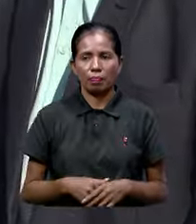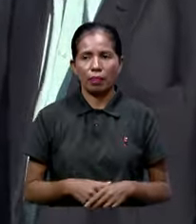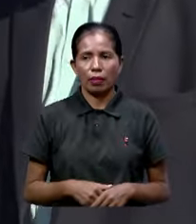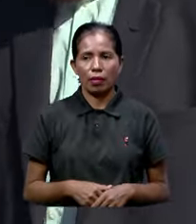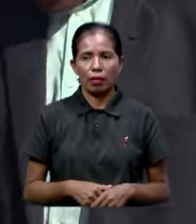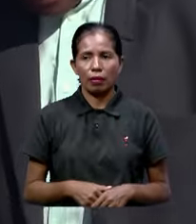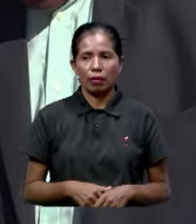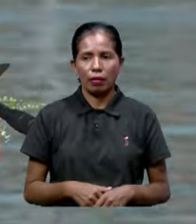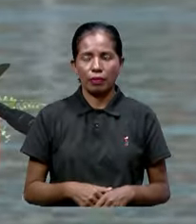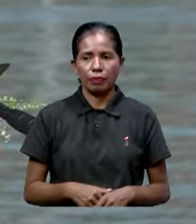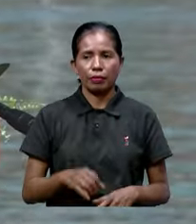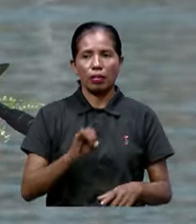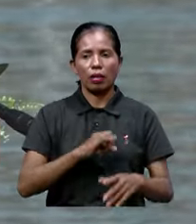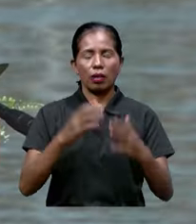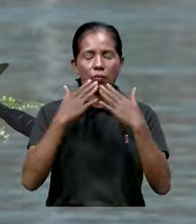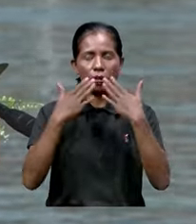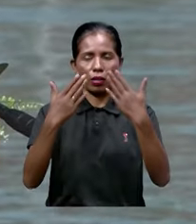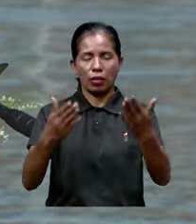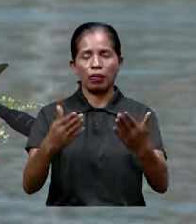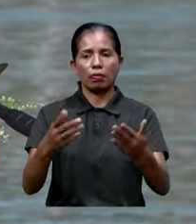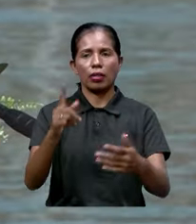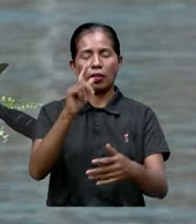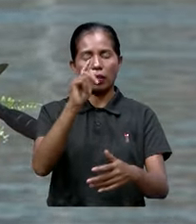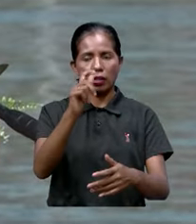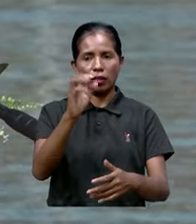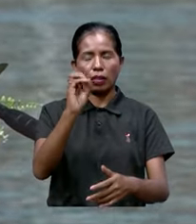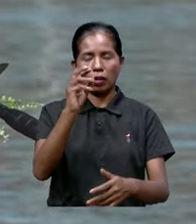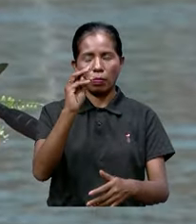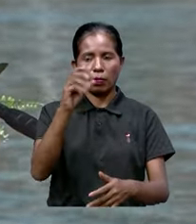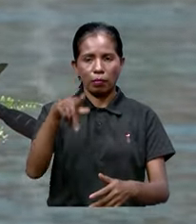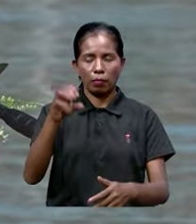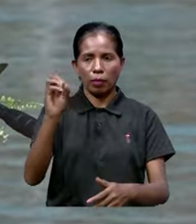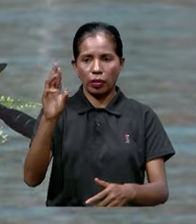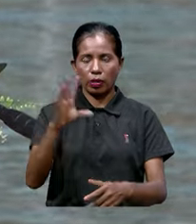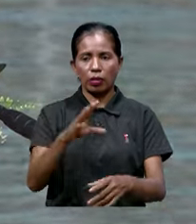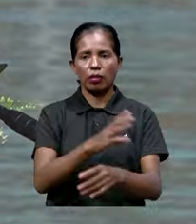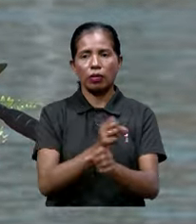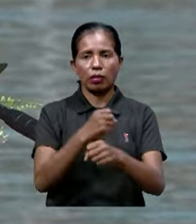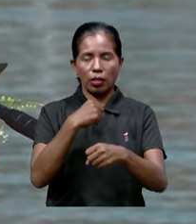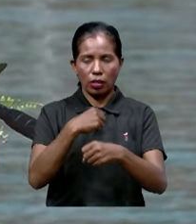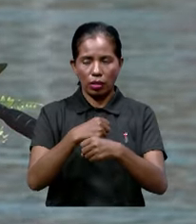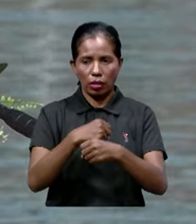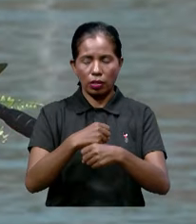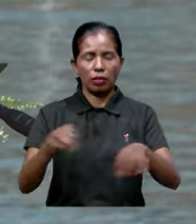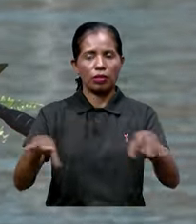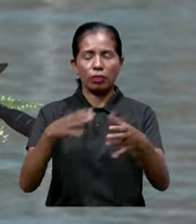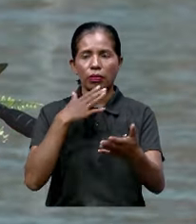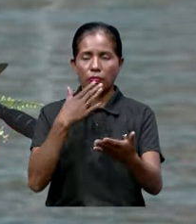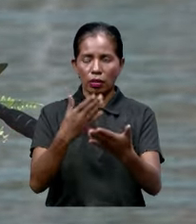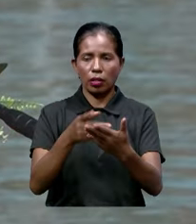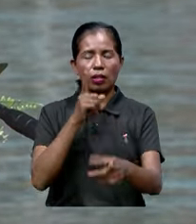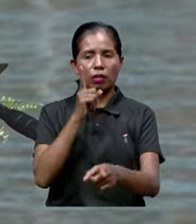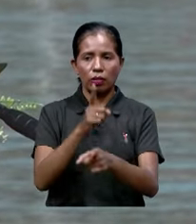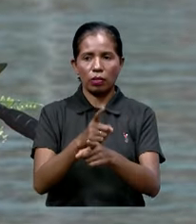permiti me hawa tu agradece ba Timor Port ia sporsu ori halo conserva saun diek tu tebes ba